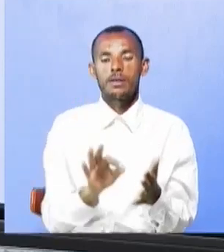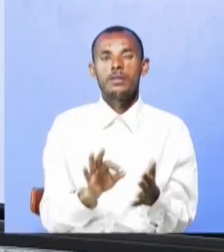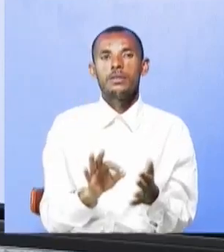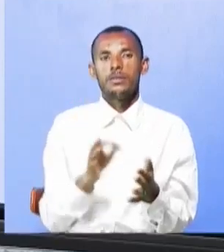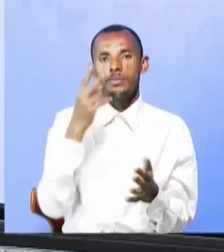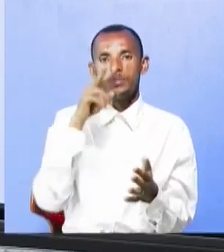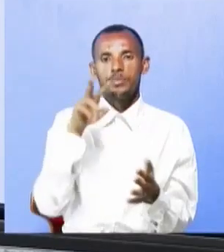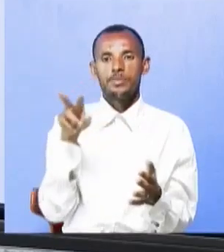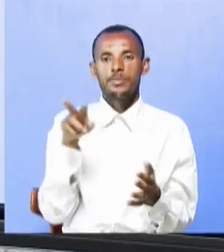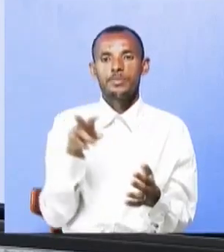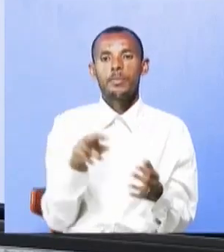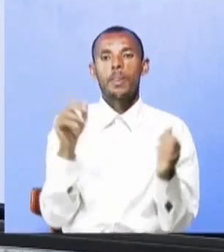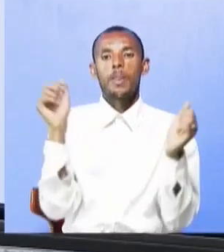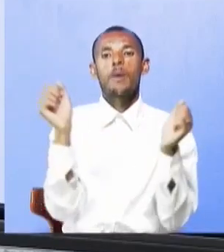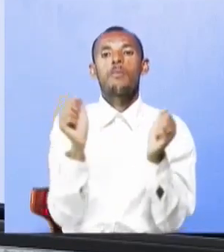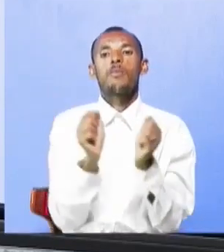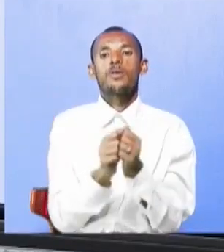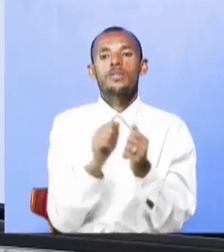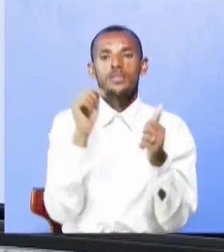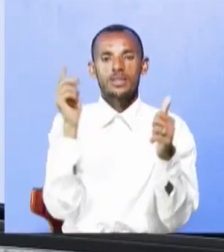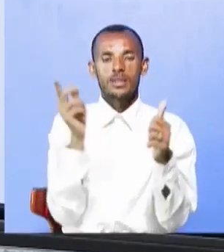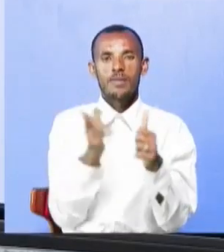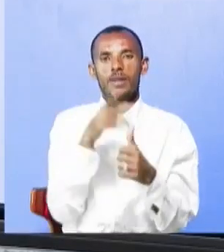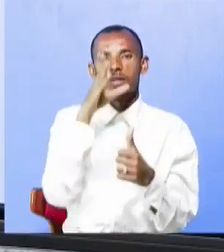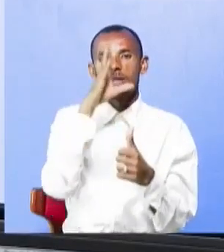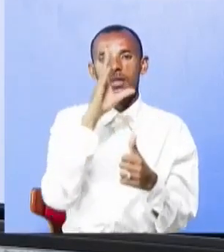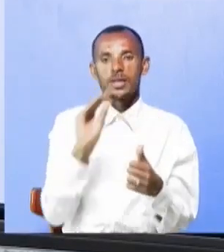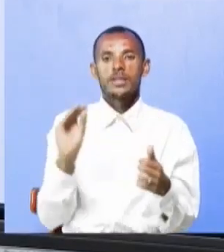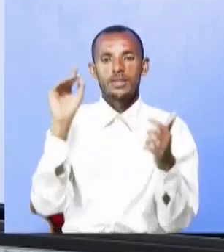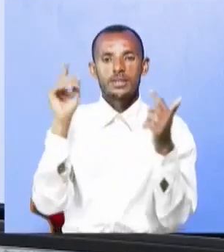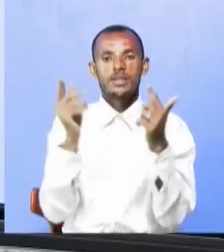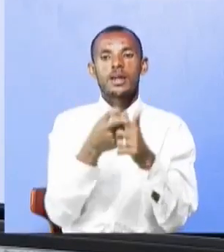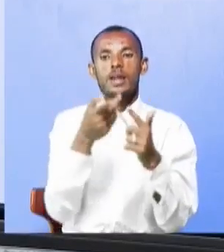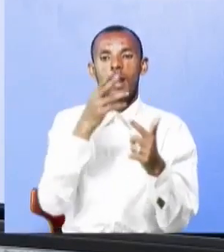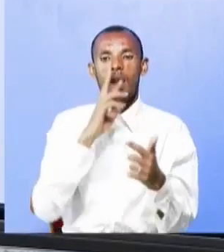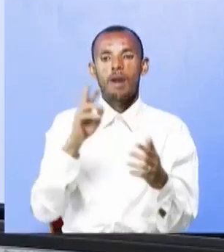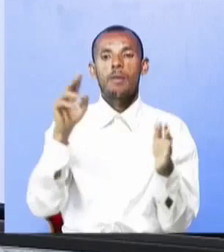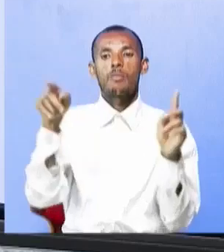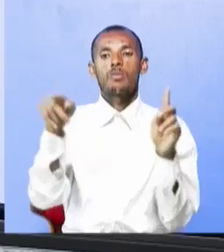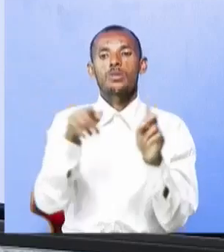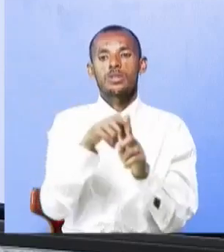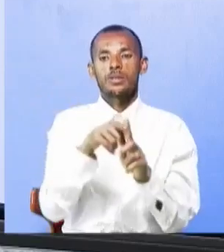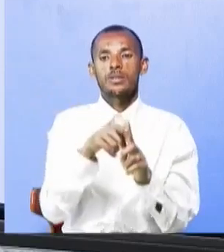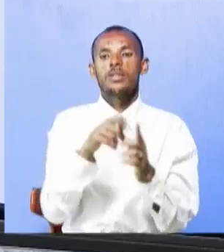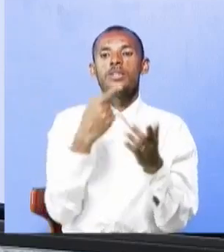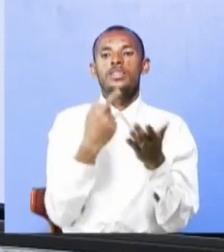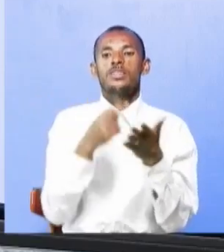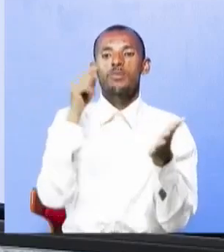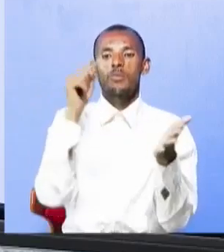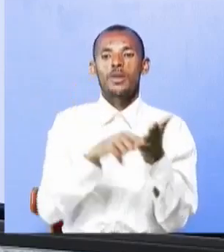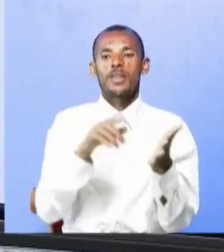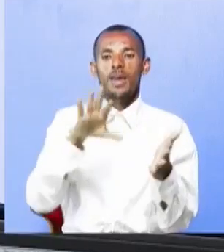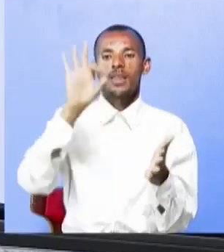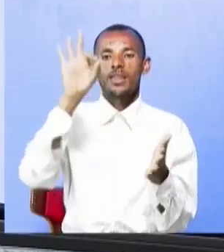Look, both the first entry and the second entry are positive. Definitely this point will be a point on the first